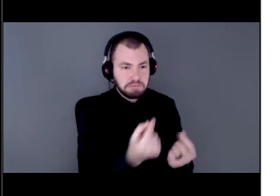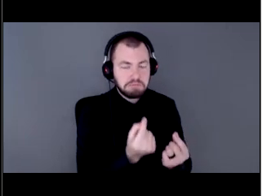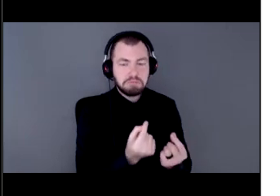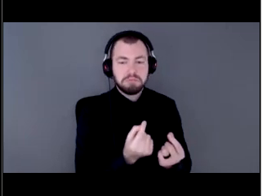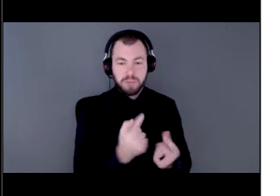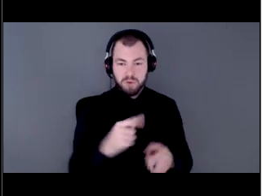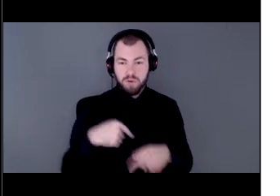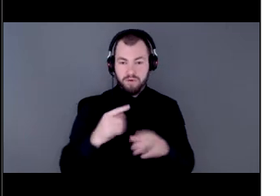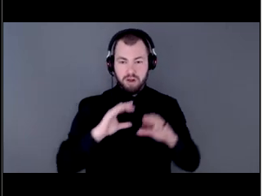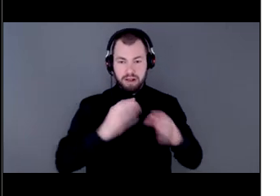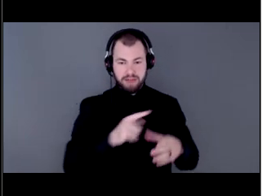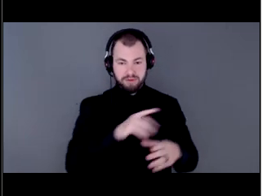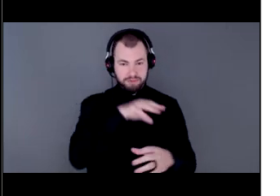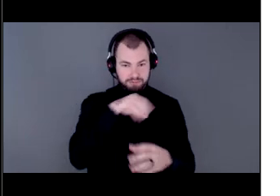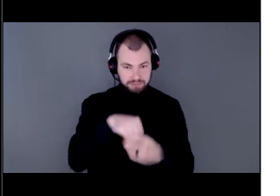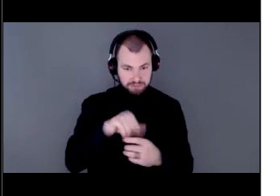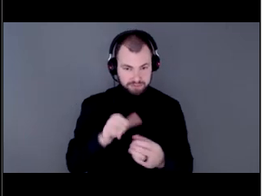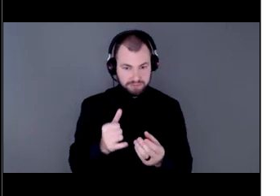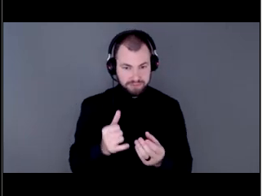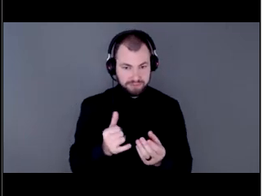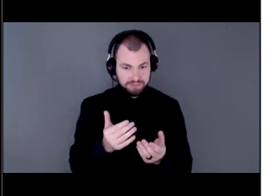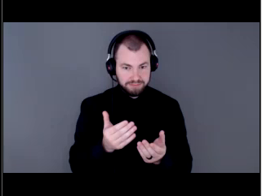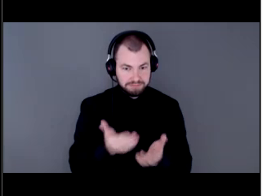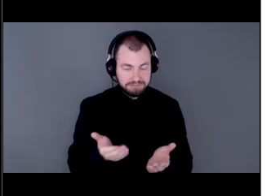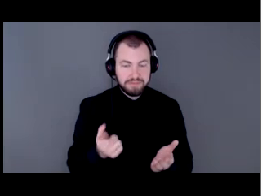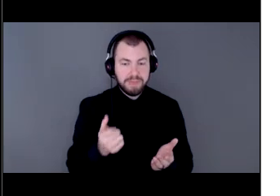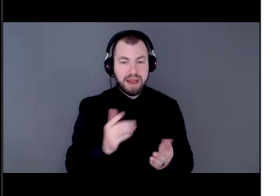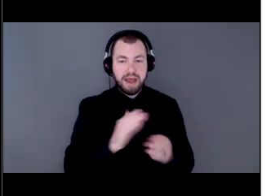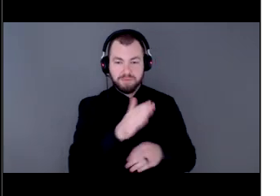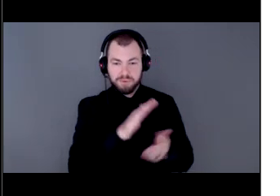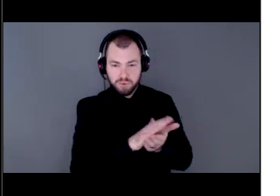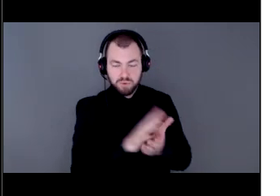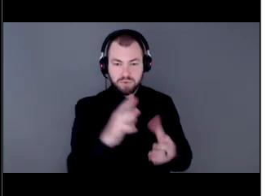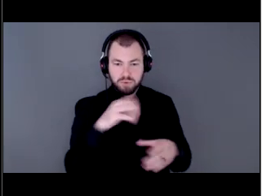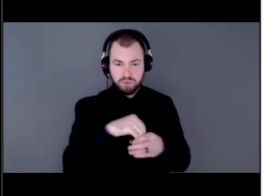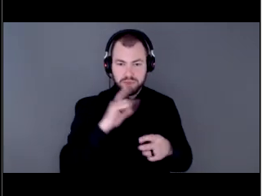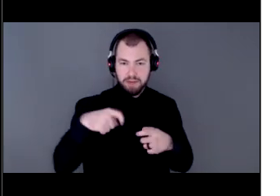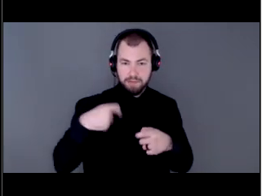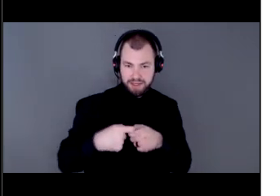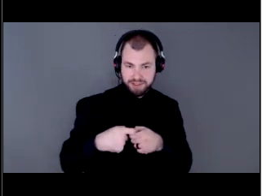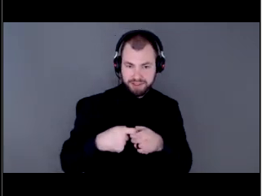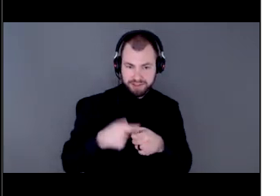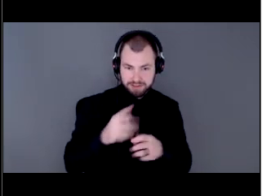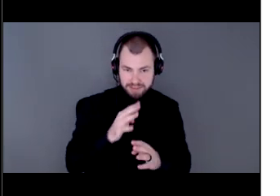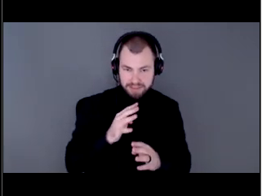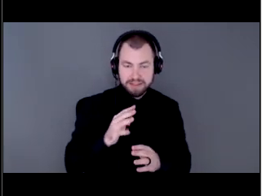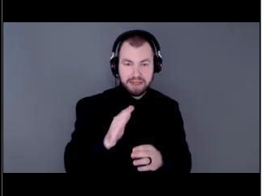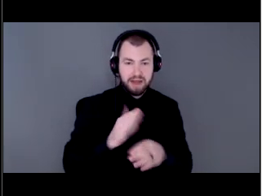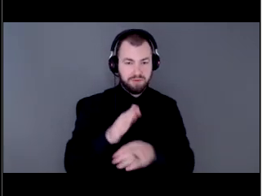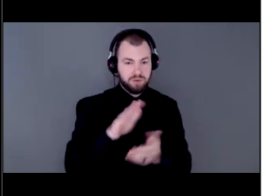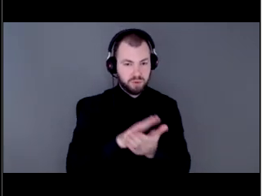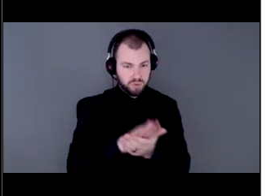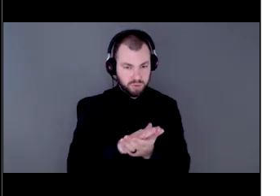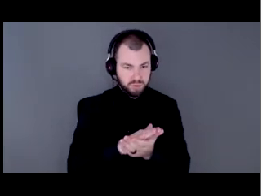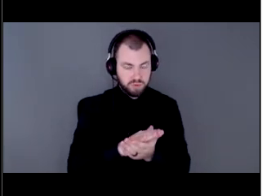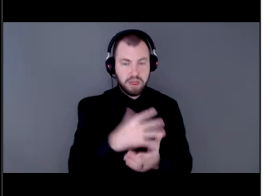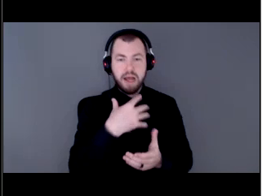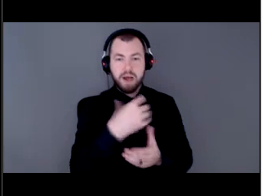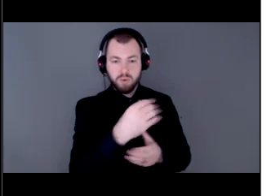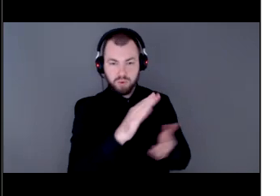in this material, after school groups, including Spanish speaking, outdoor school or after school group, outdoor school, and then summer